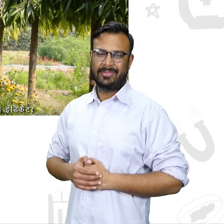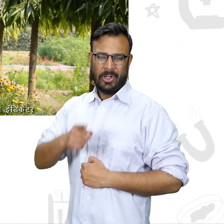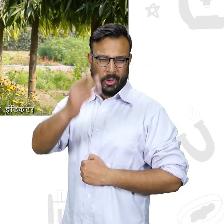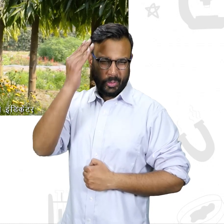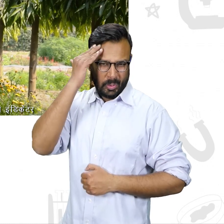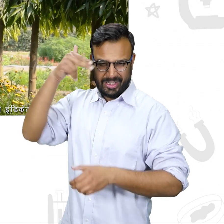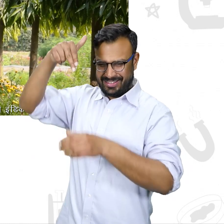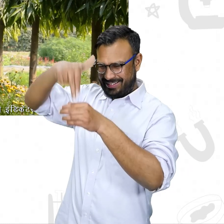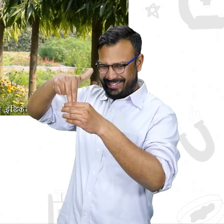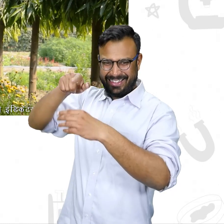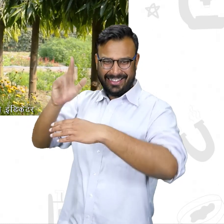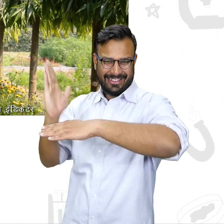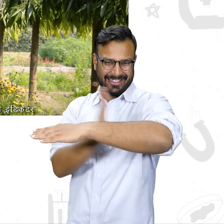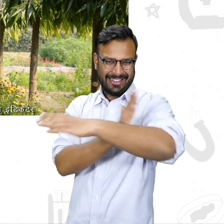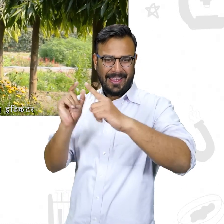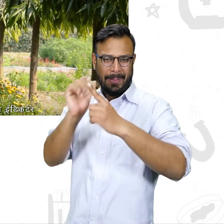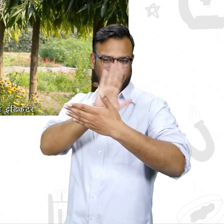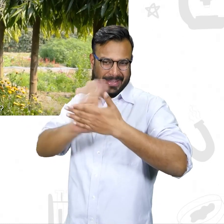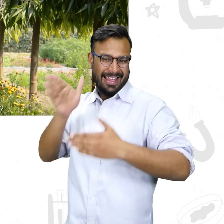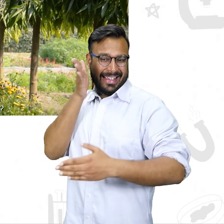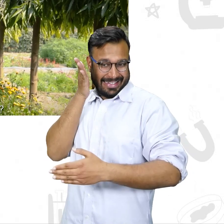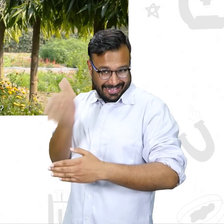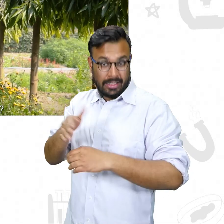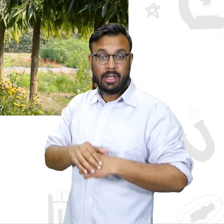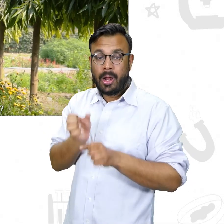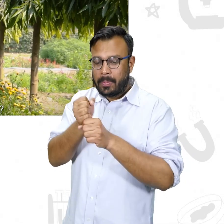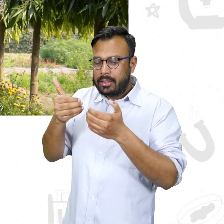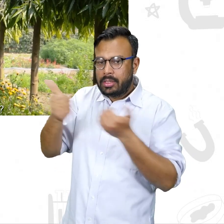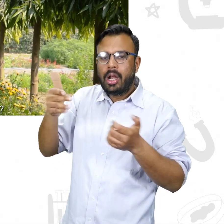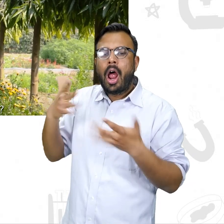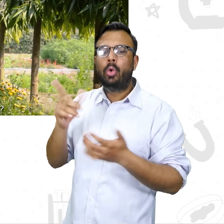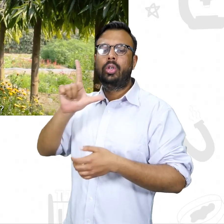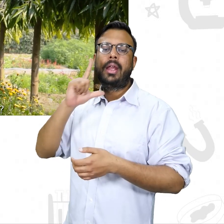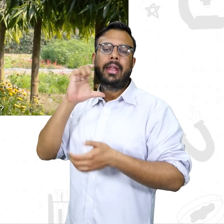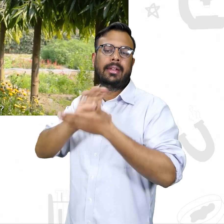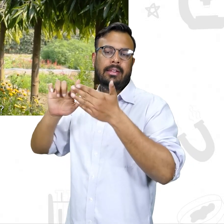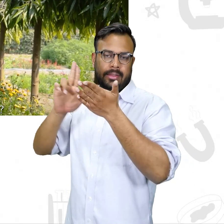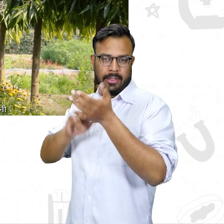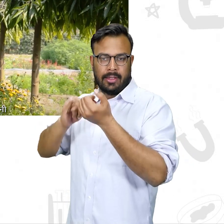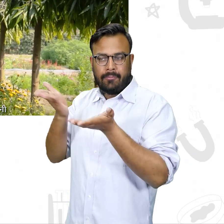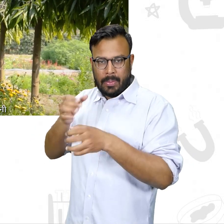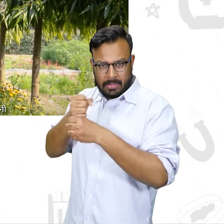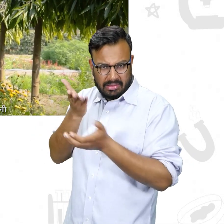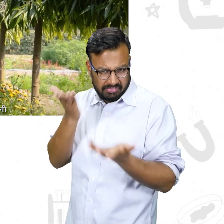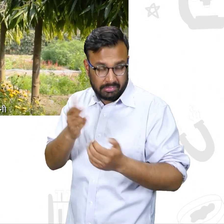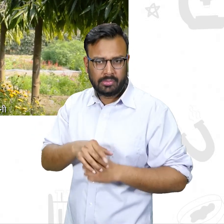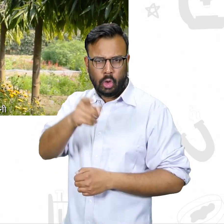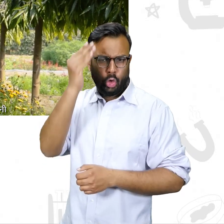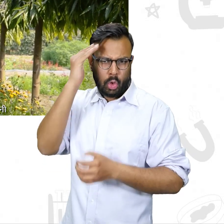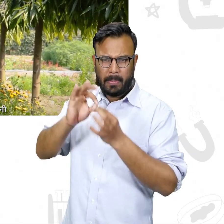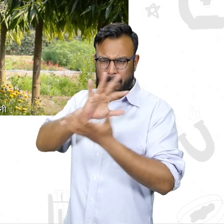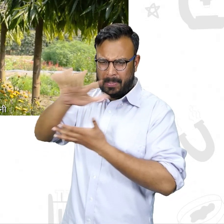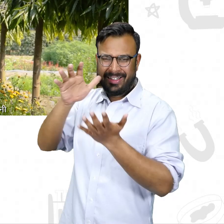Do you know that litmus paper, acid-base indicator, is made up of dye extracted from the lichens? Do you know that